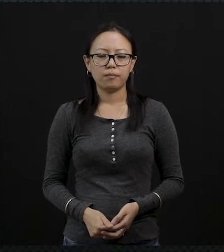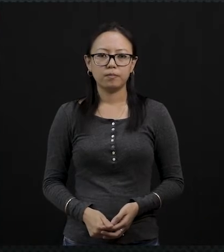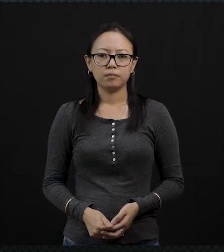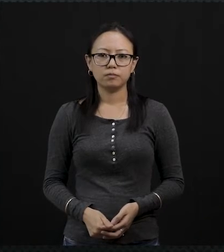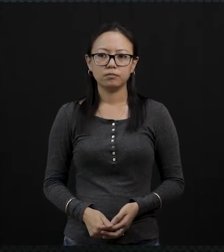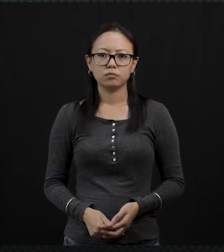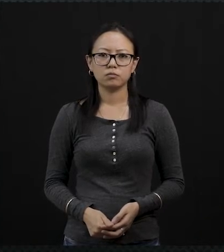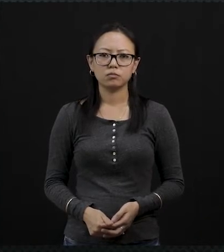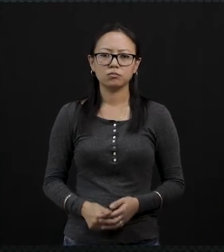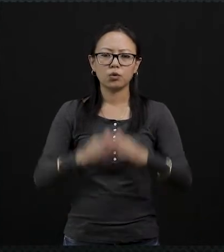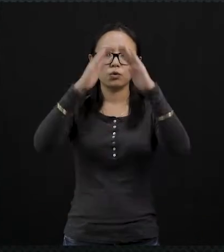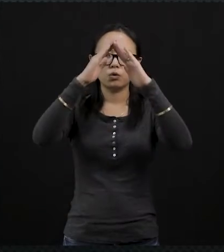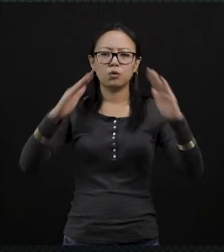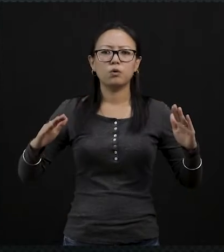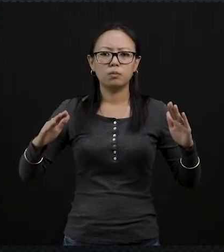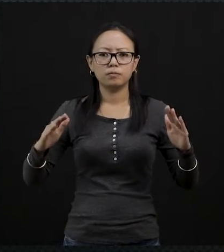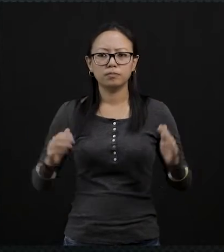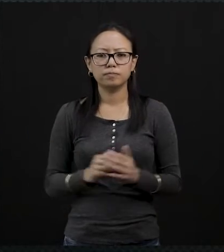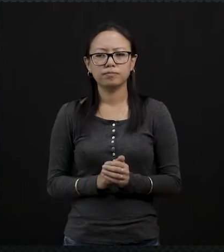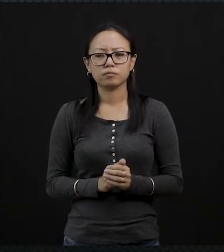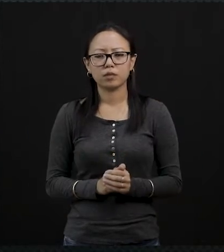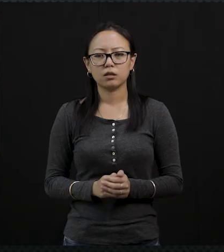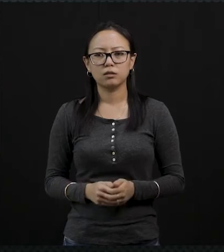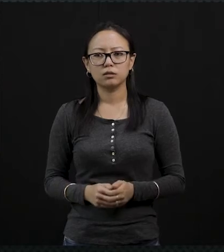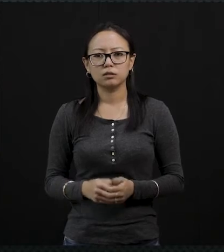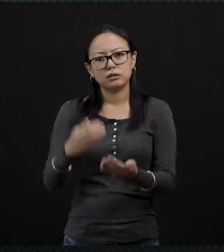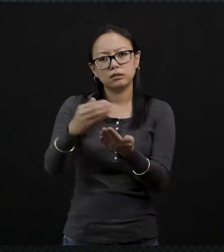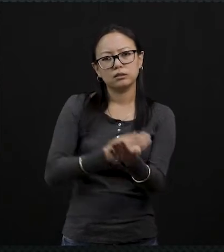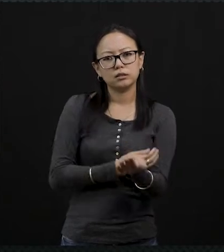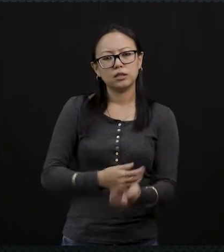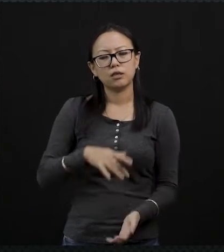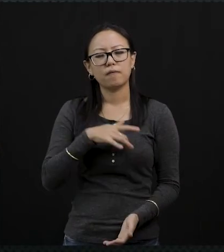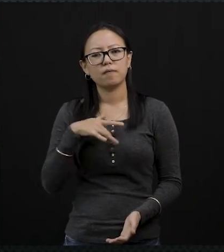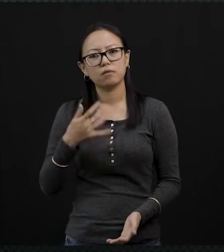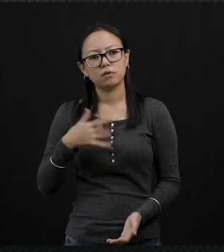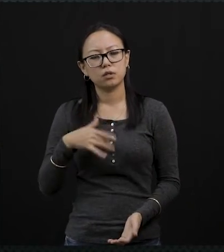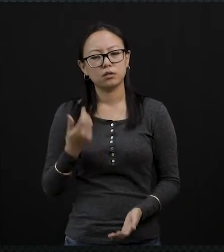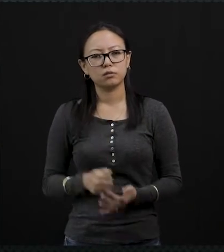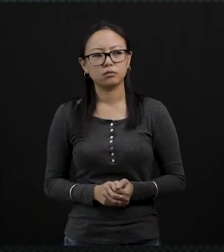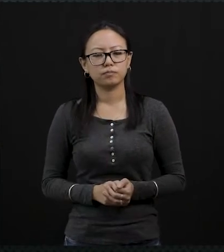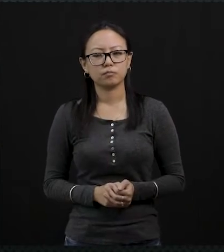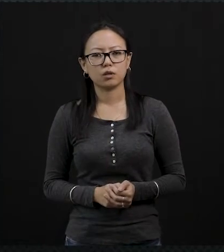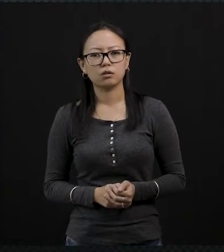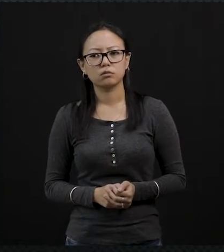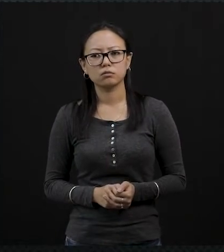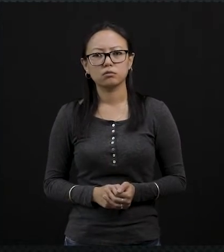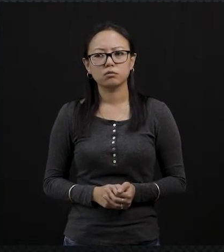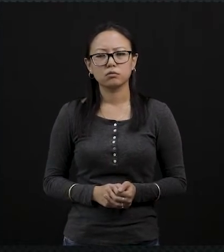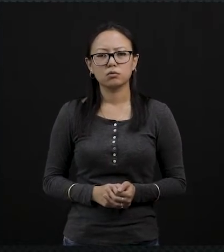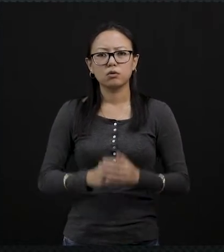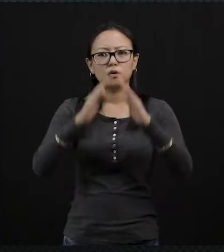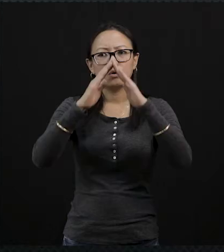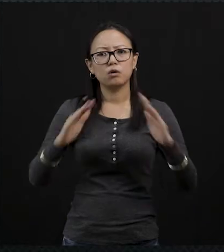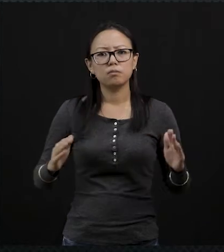home is a place where we get that comfort, right? What comes to your mind, my dear class 2 students, when I